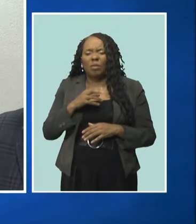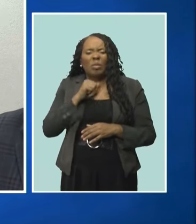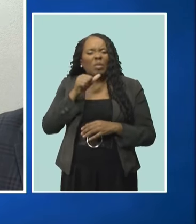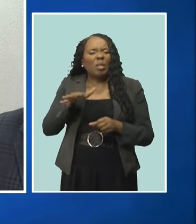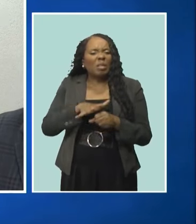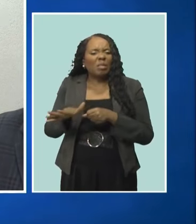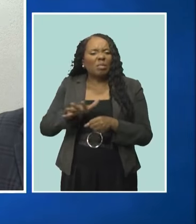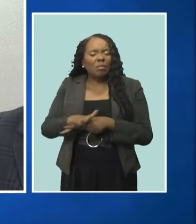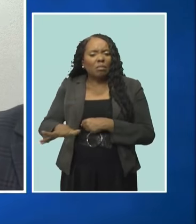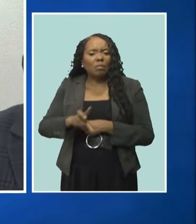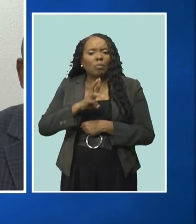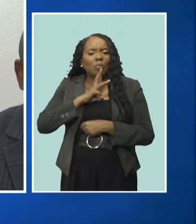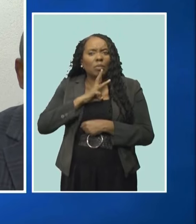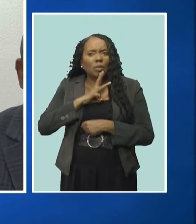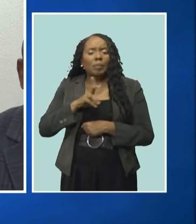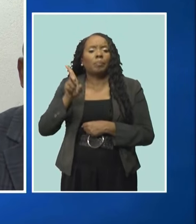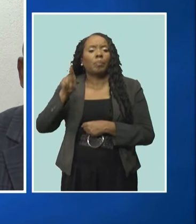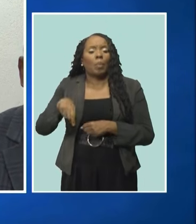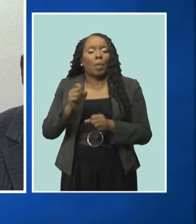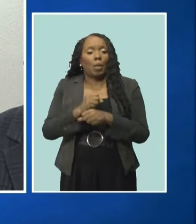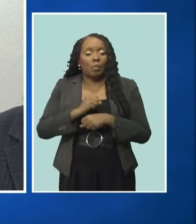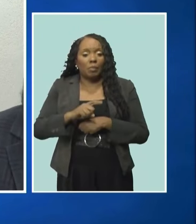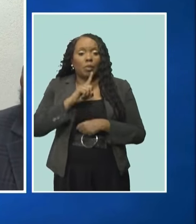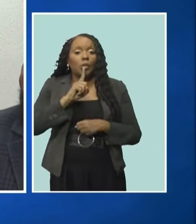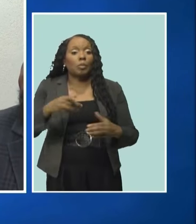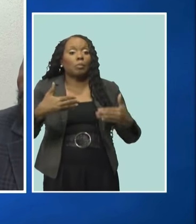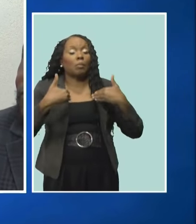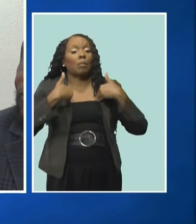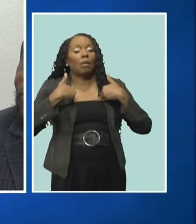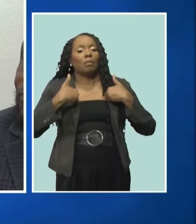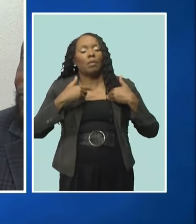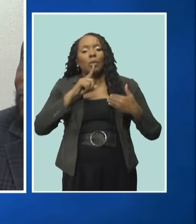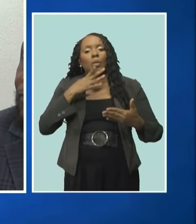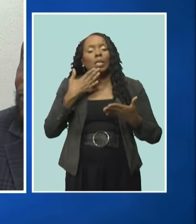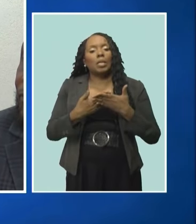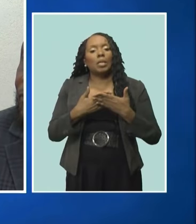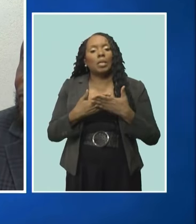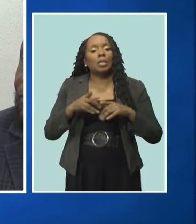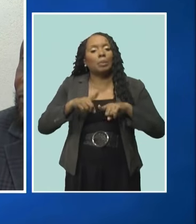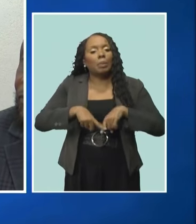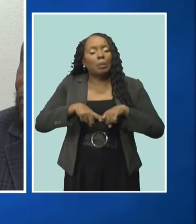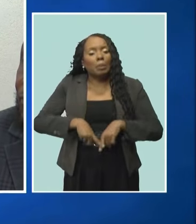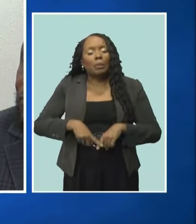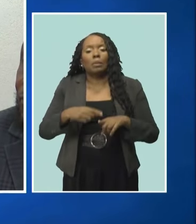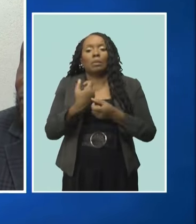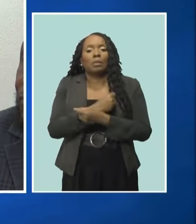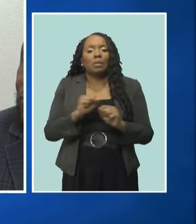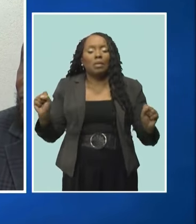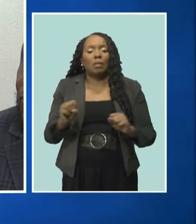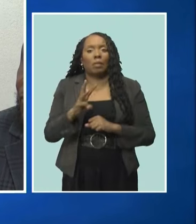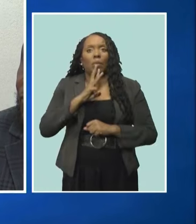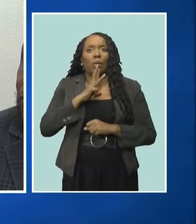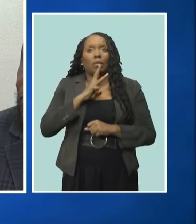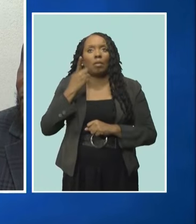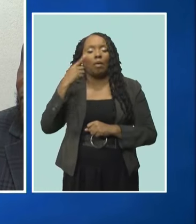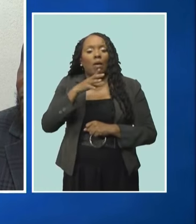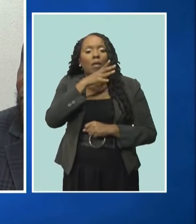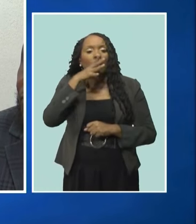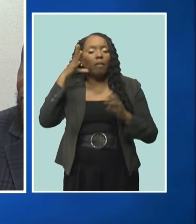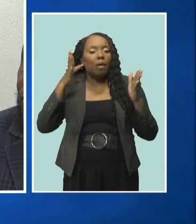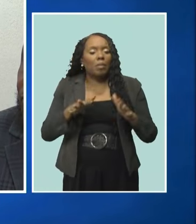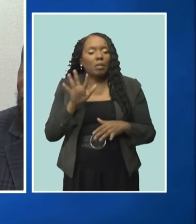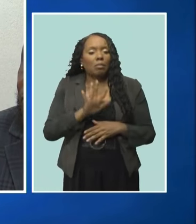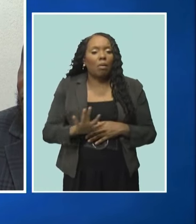scarcity, we have to ensure that we have a reliable, safe supply of water for farming throughout the